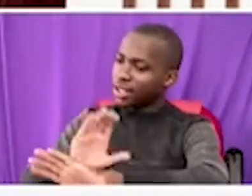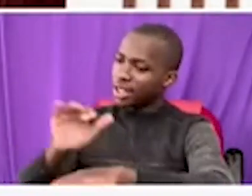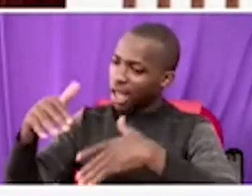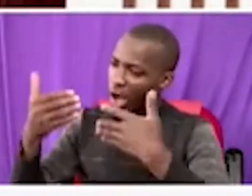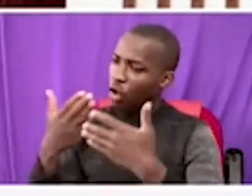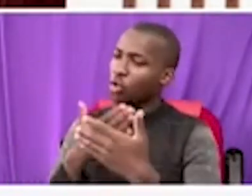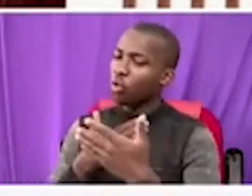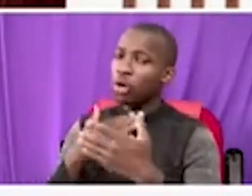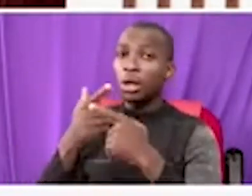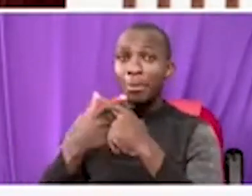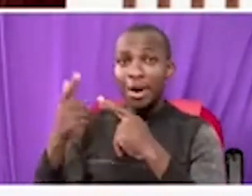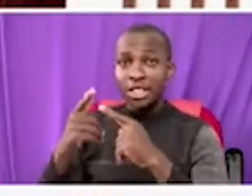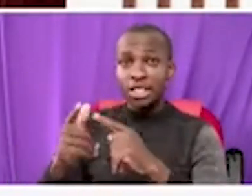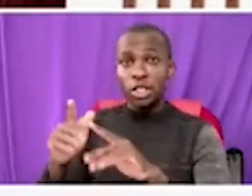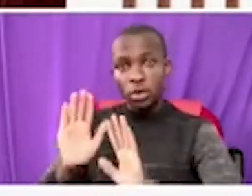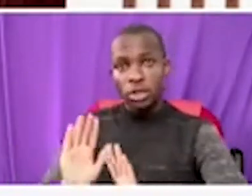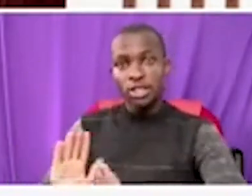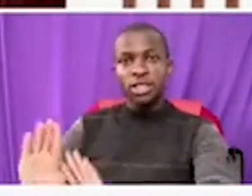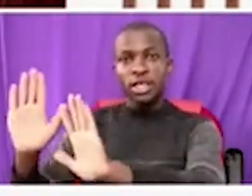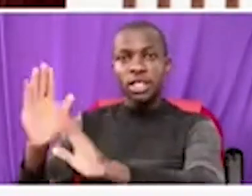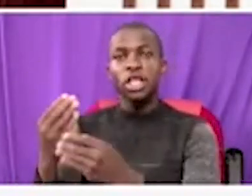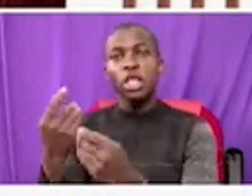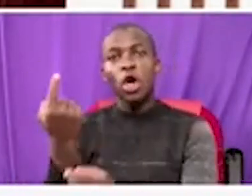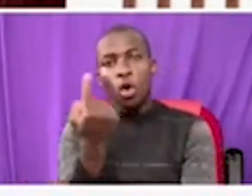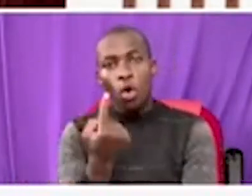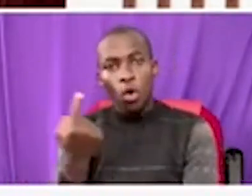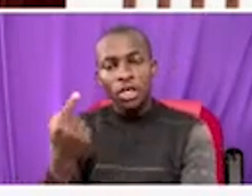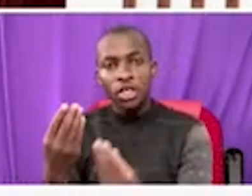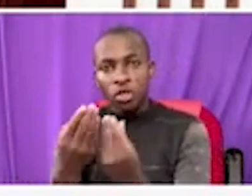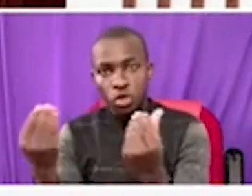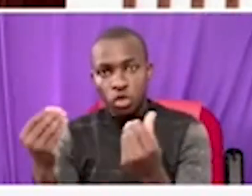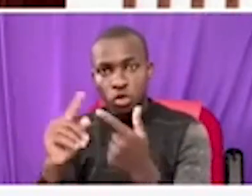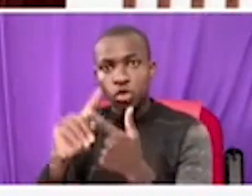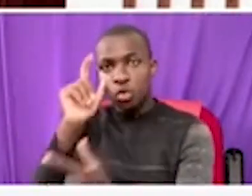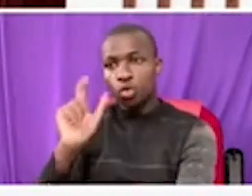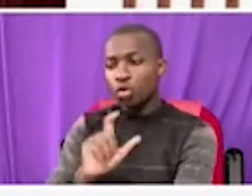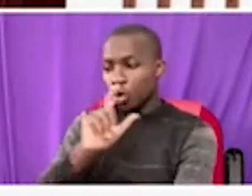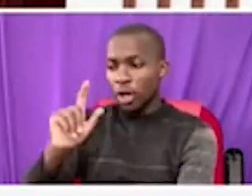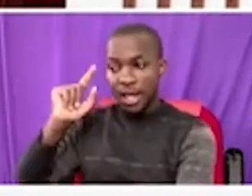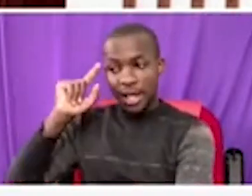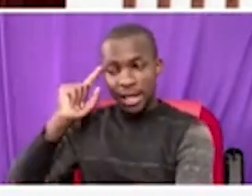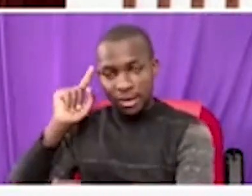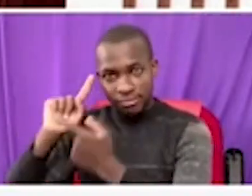but you are rejecting the only solution to our problems. Think about it.